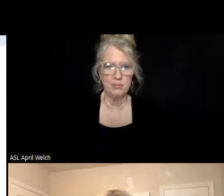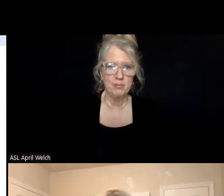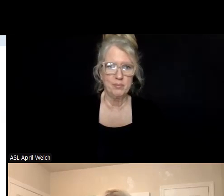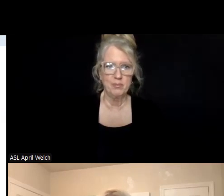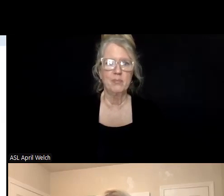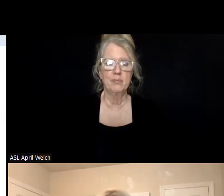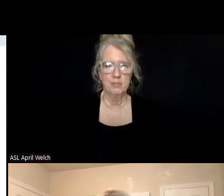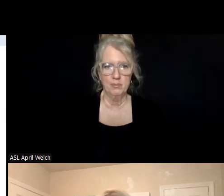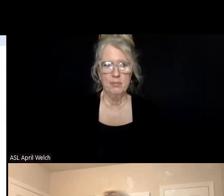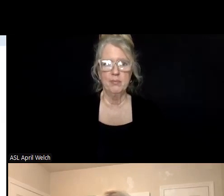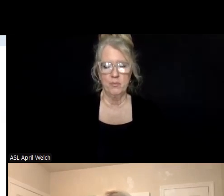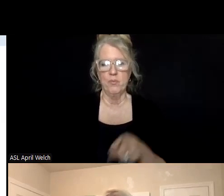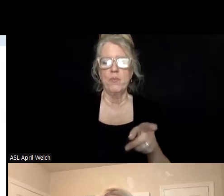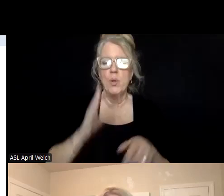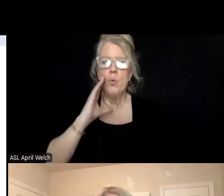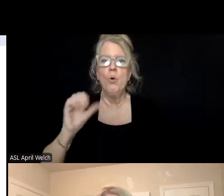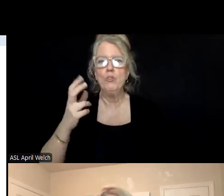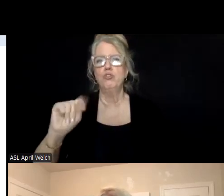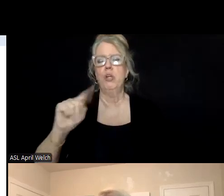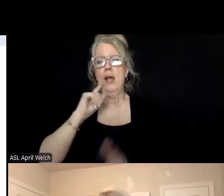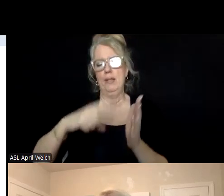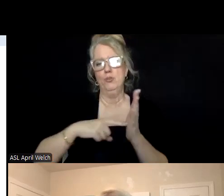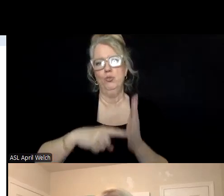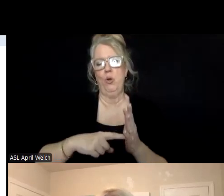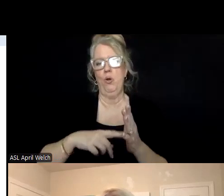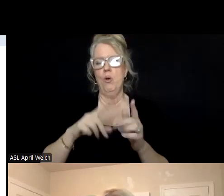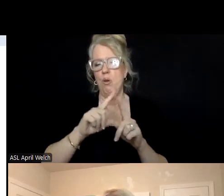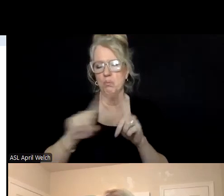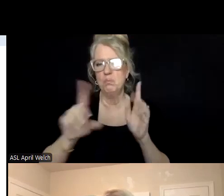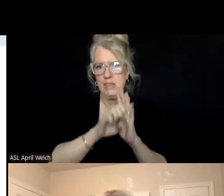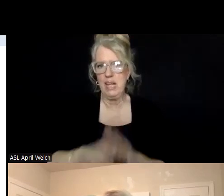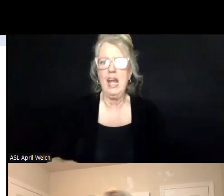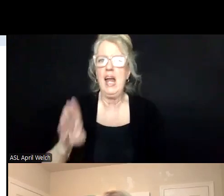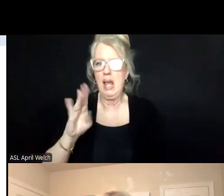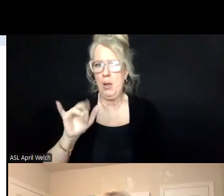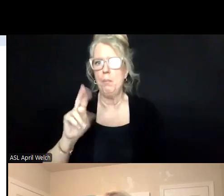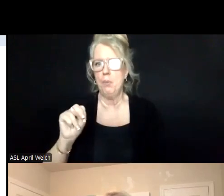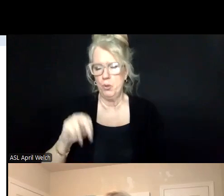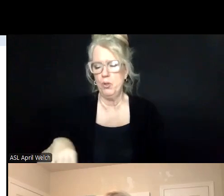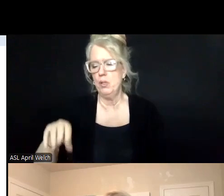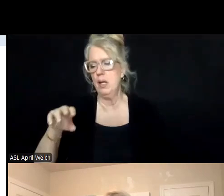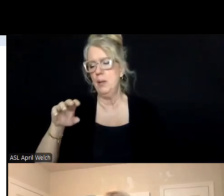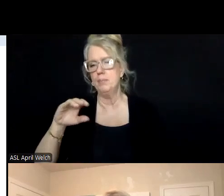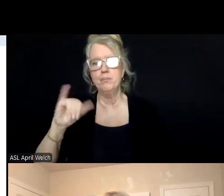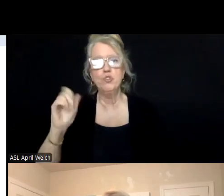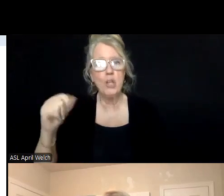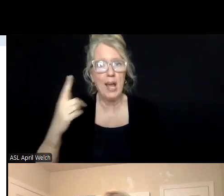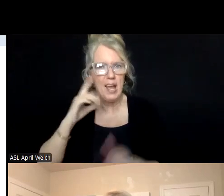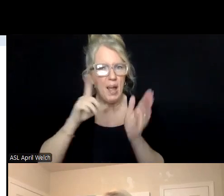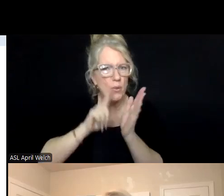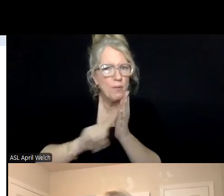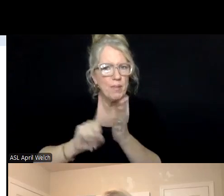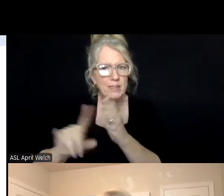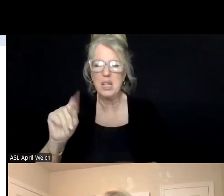We're going to put in the chat a report that we did showing examples of how Byrne JAG is being invested across the states. And I